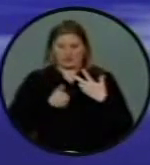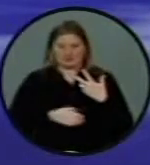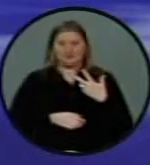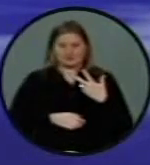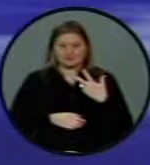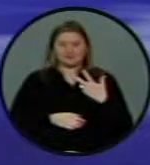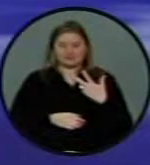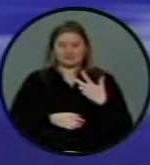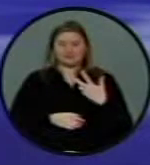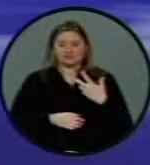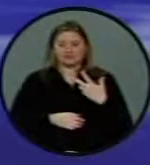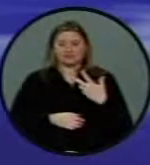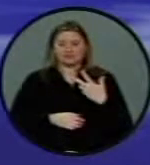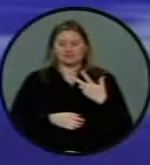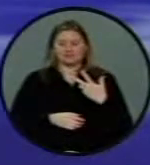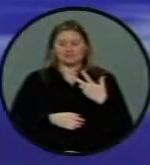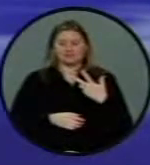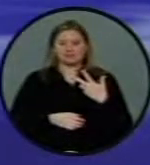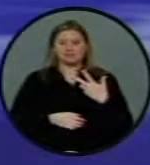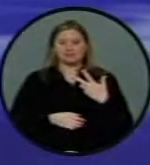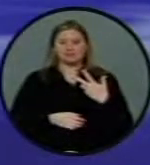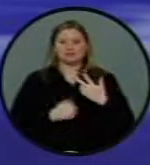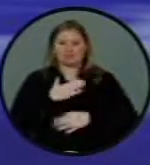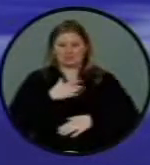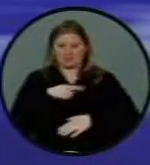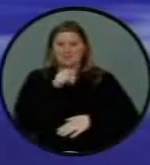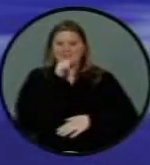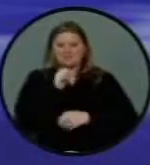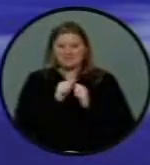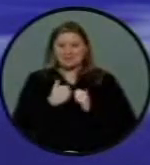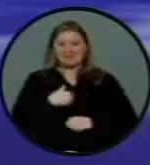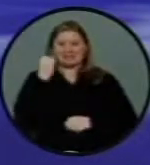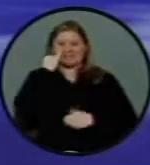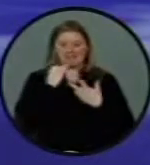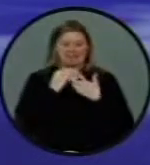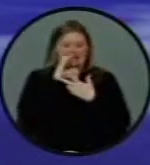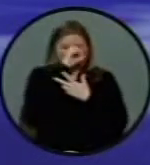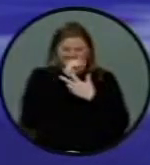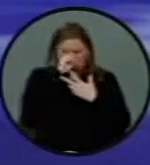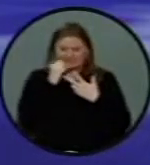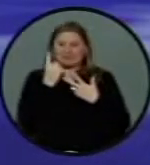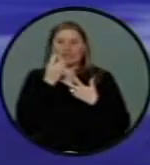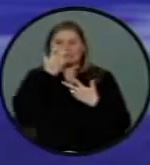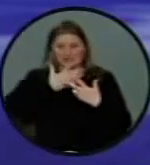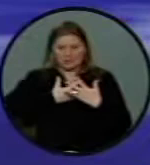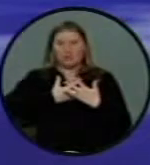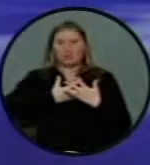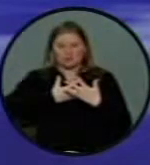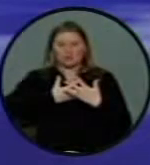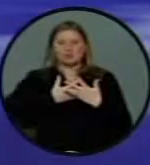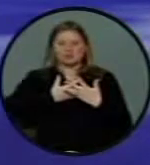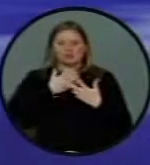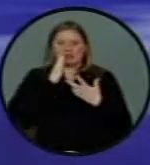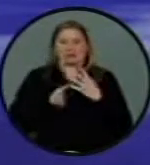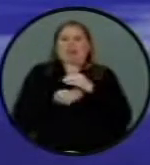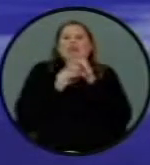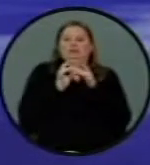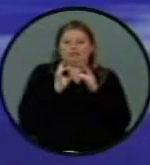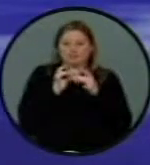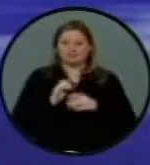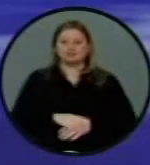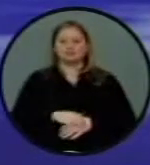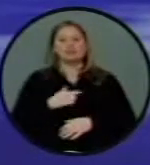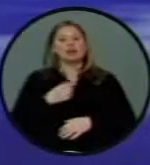bit of a circuitous way, and I'll appreciate your forbearance as I do that, and if I'm missing the mark, maybe you guys can let me know and I'll adjust. But